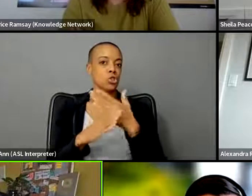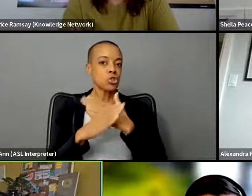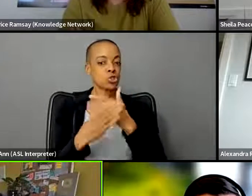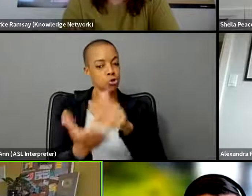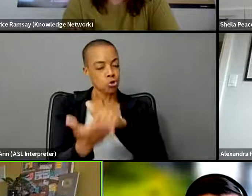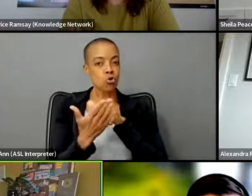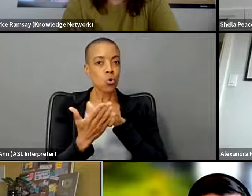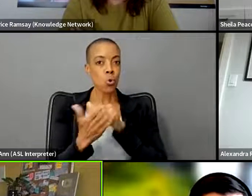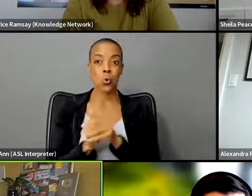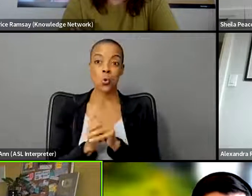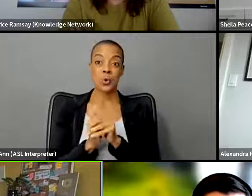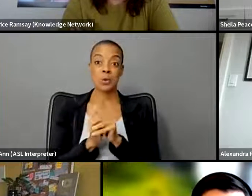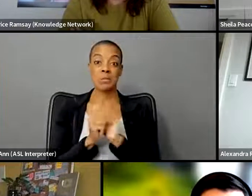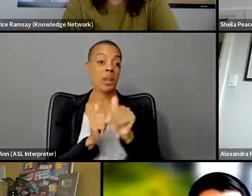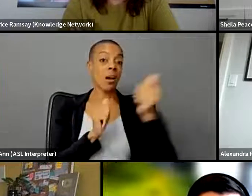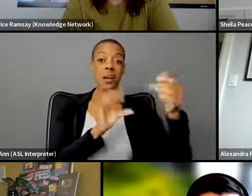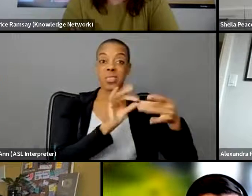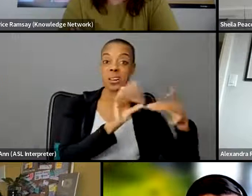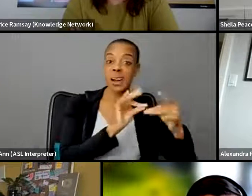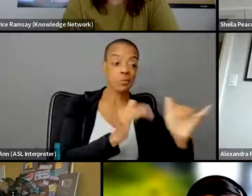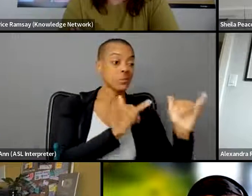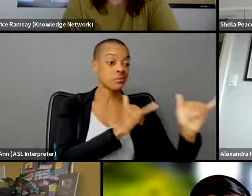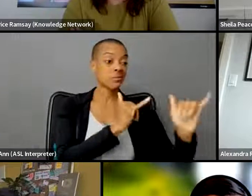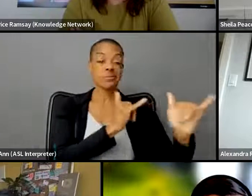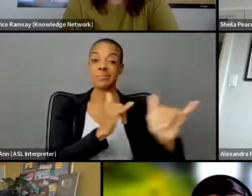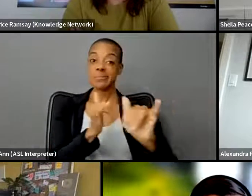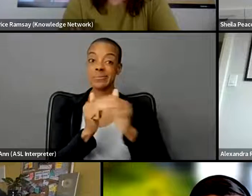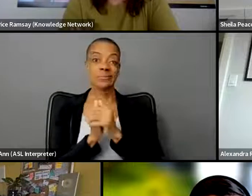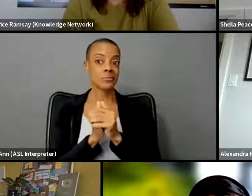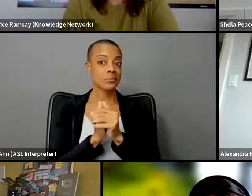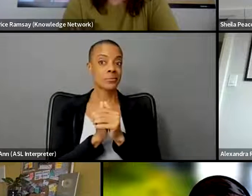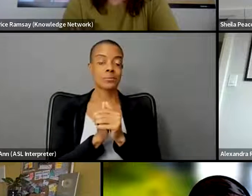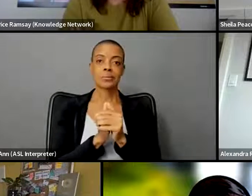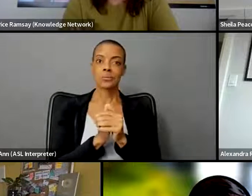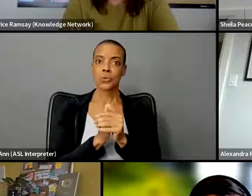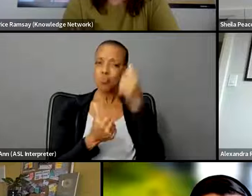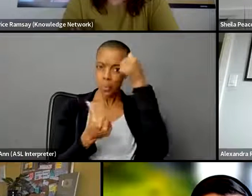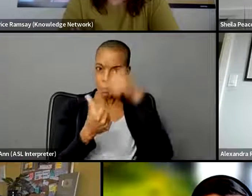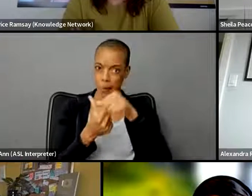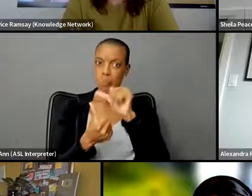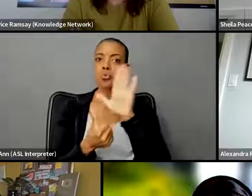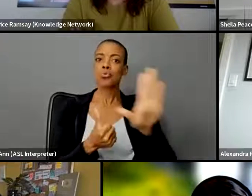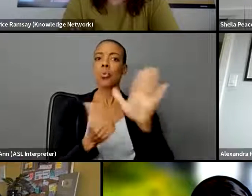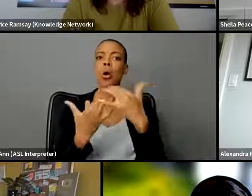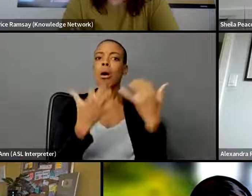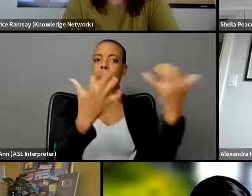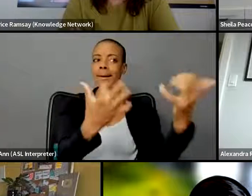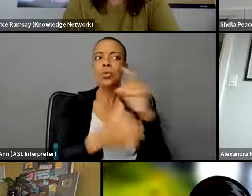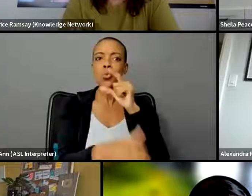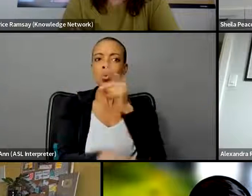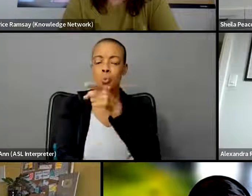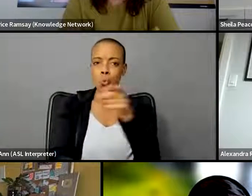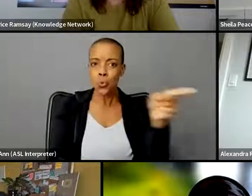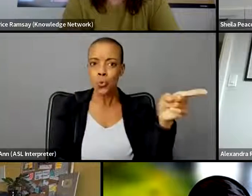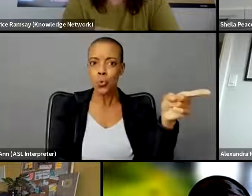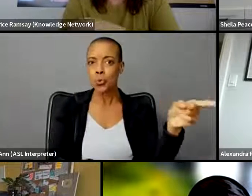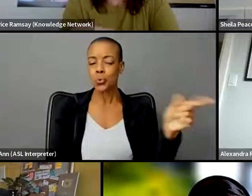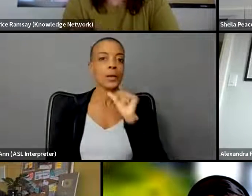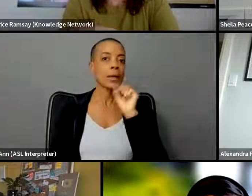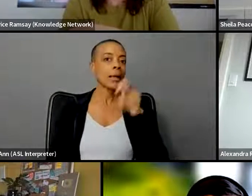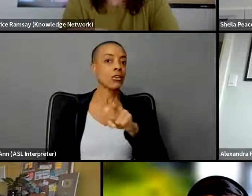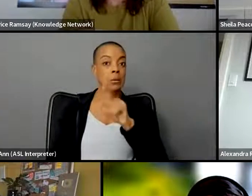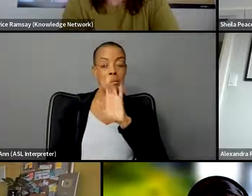then I echo what everyone else said about, you know, it's a sales document. Think about your audience. We're not looking for an academic dissertation on